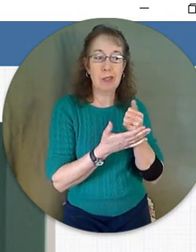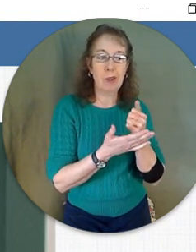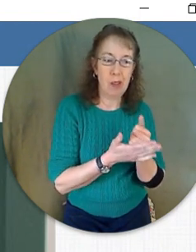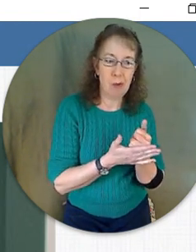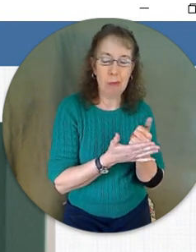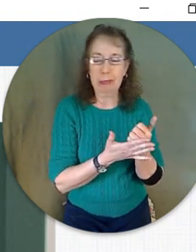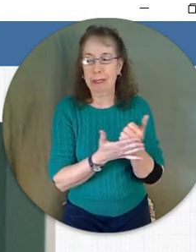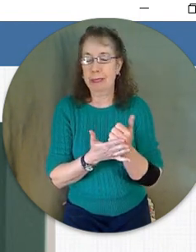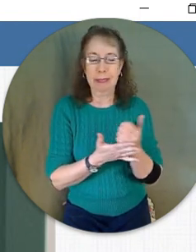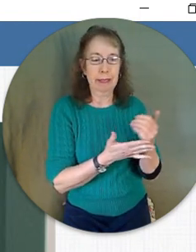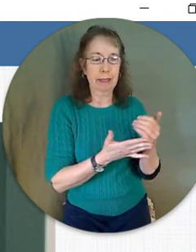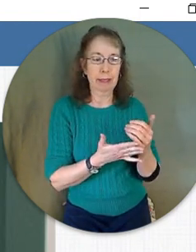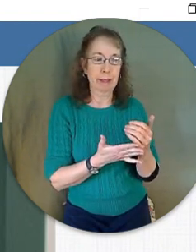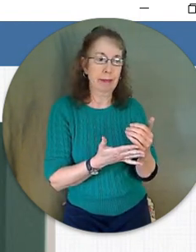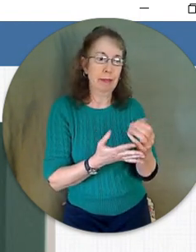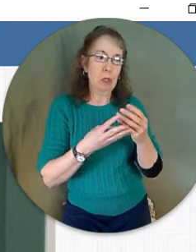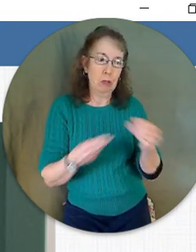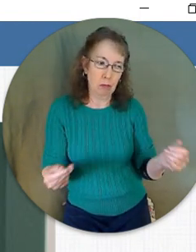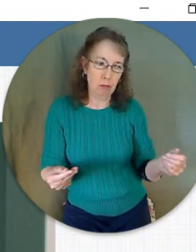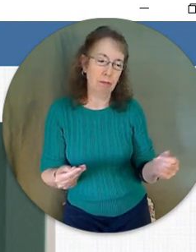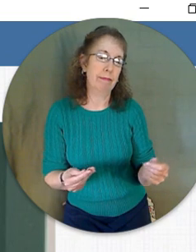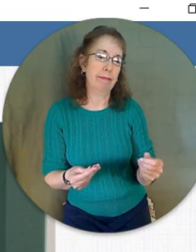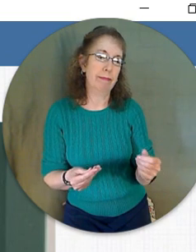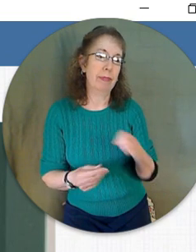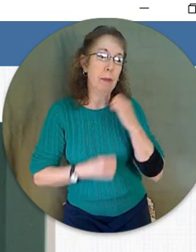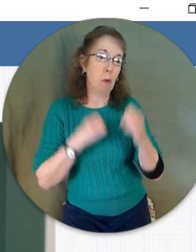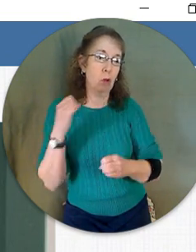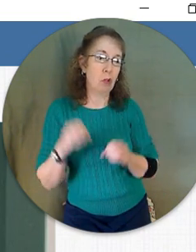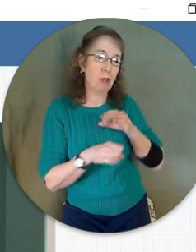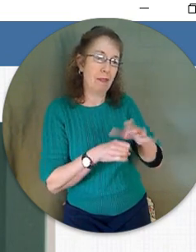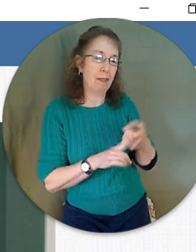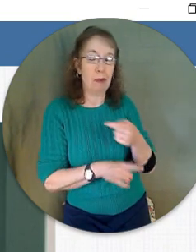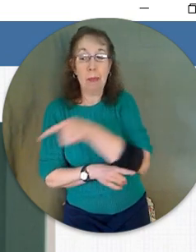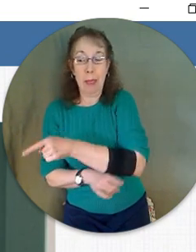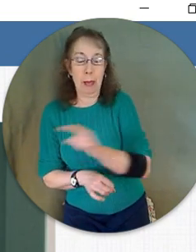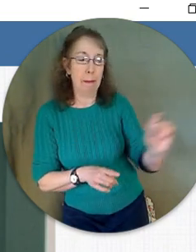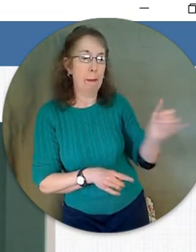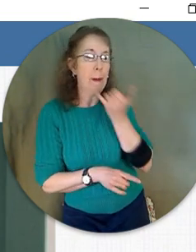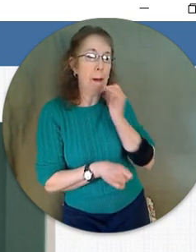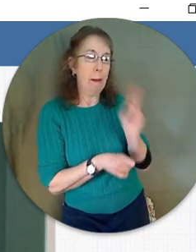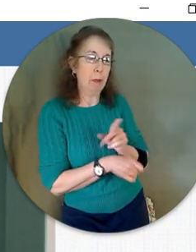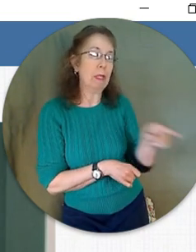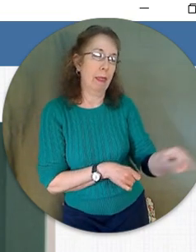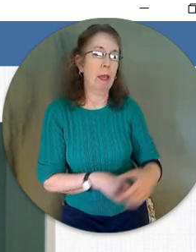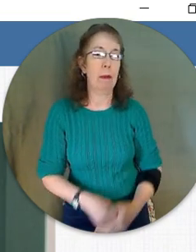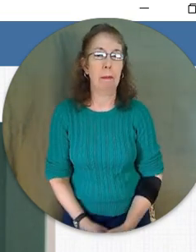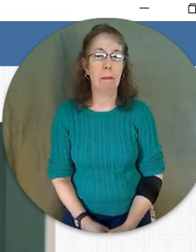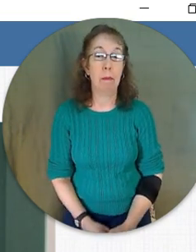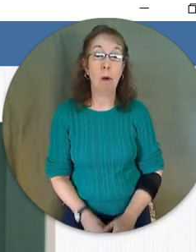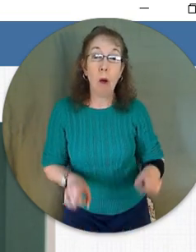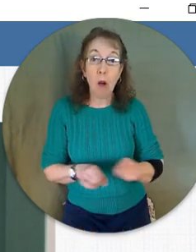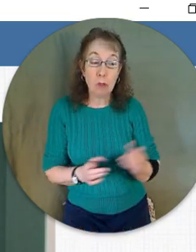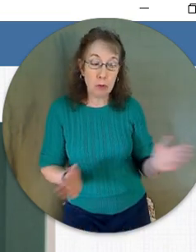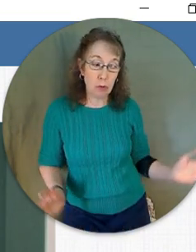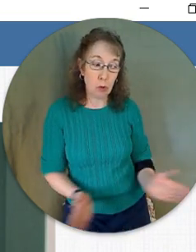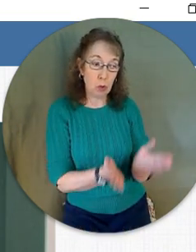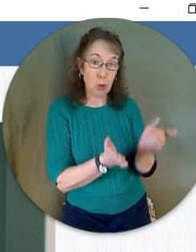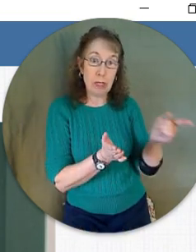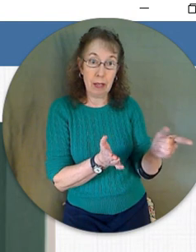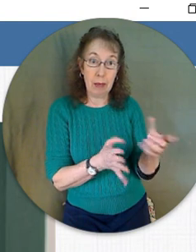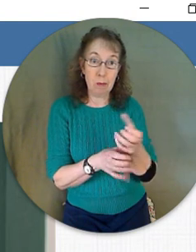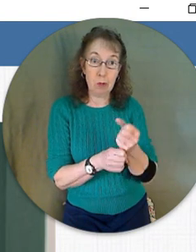negative emotional effects of being abused. The other thing is to encourage them to obtain help from any source